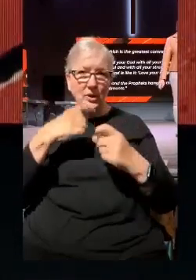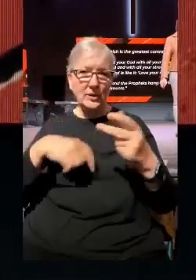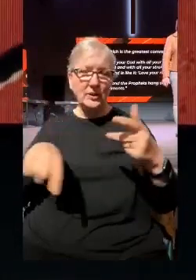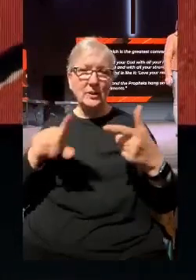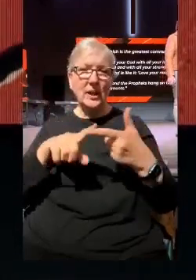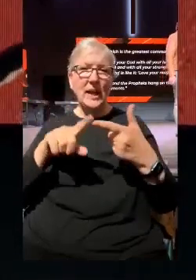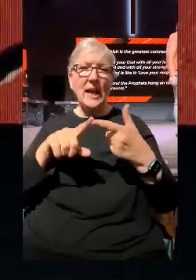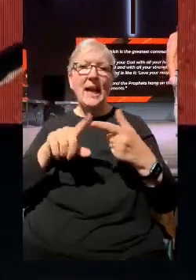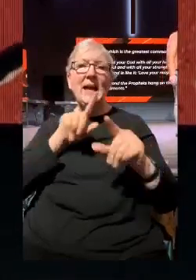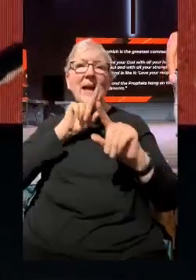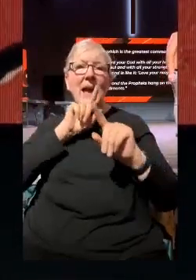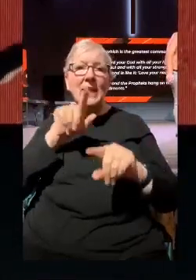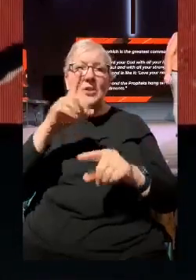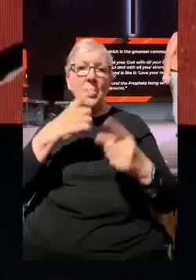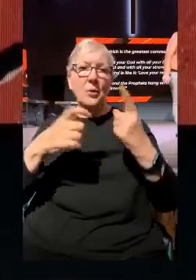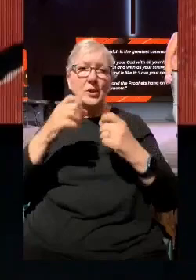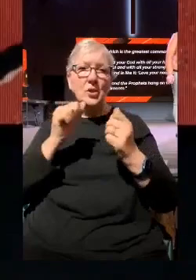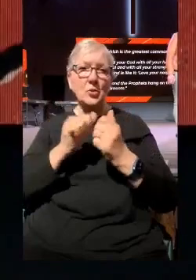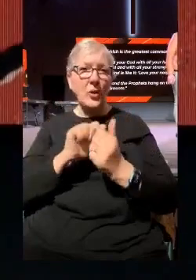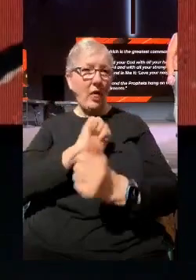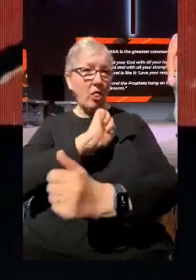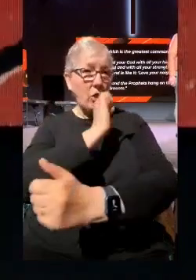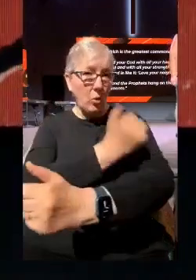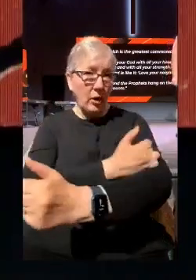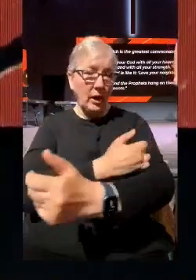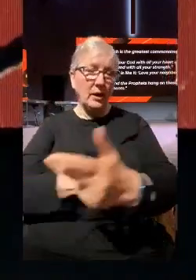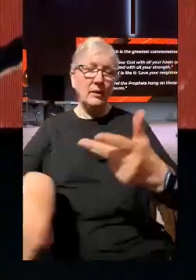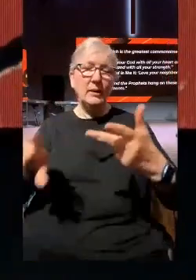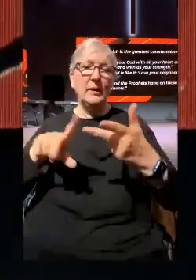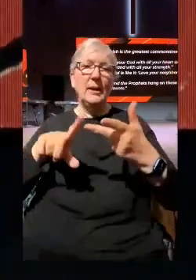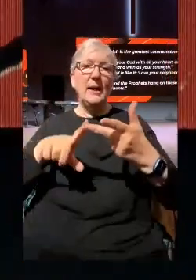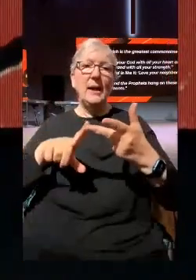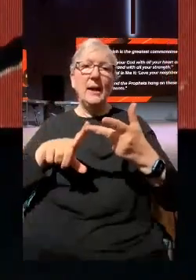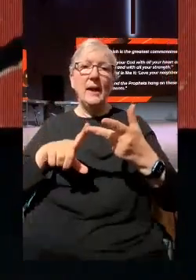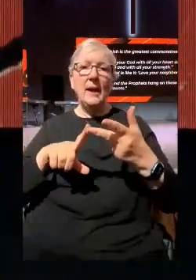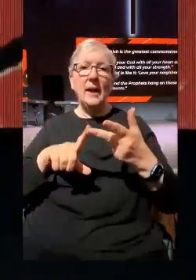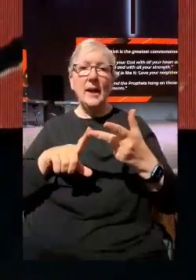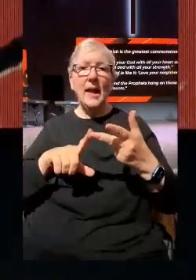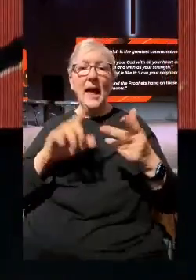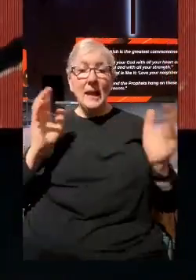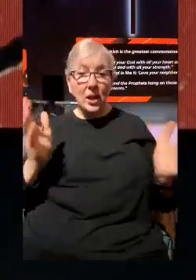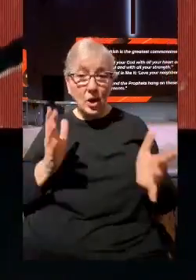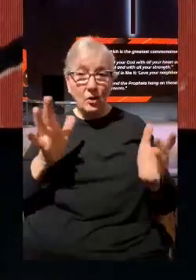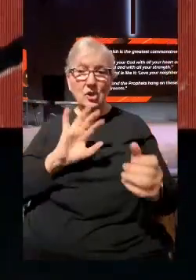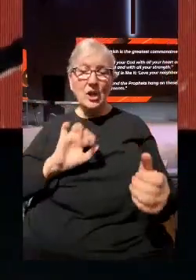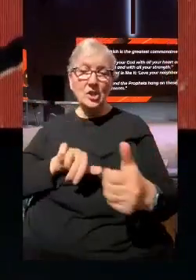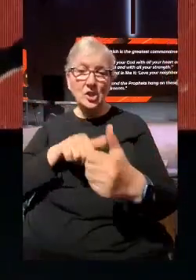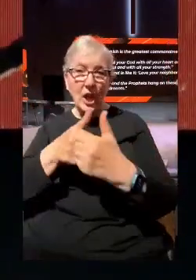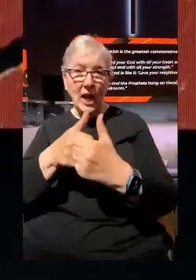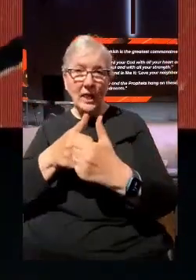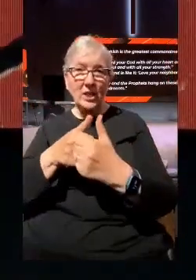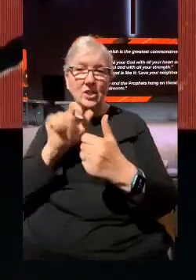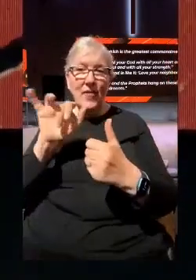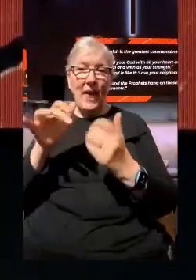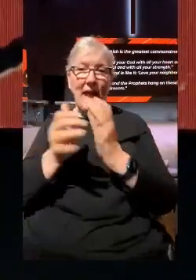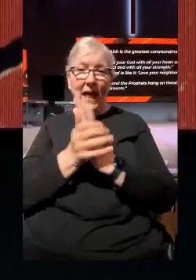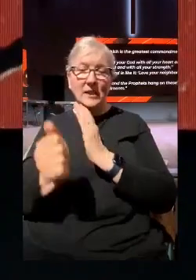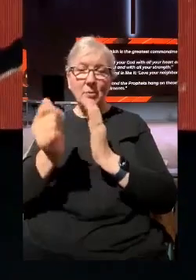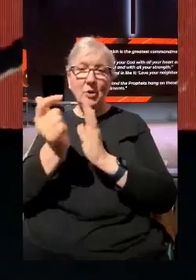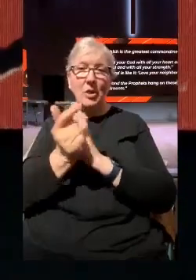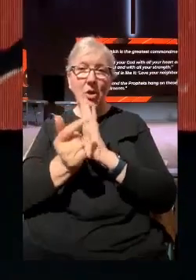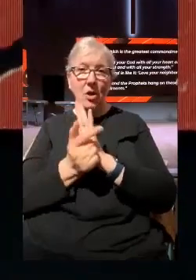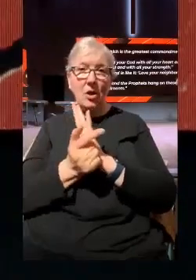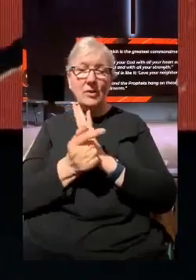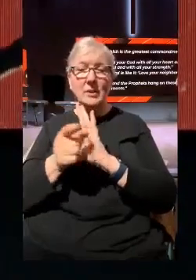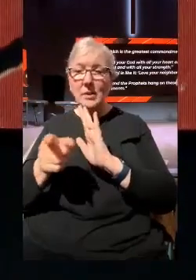answers the question with authority, and he both encourages and challenges that expert in the law. When he says, you